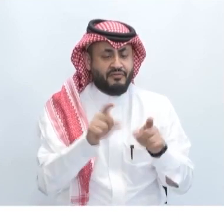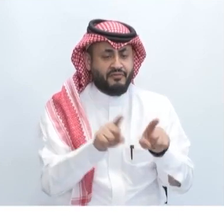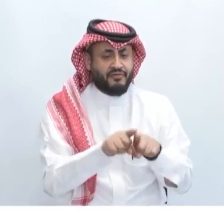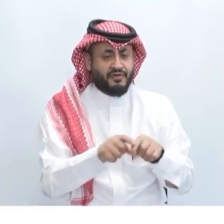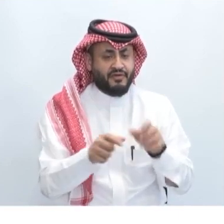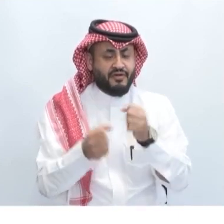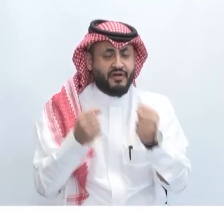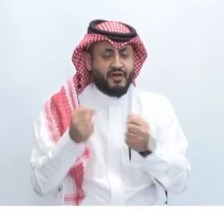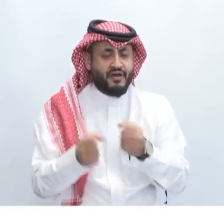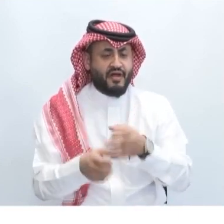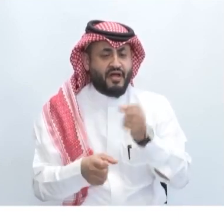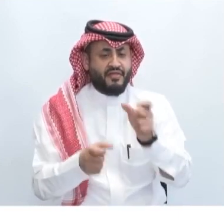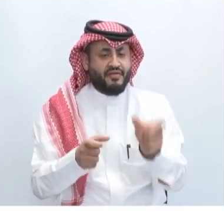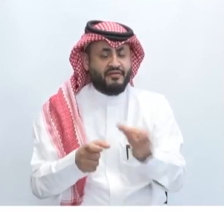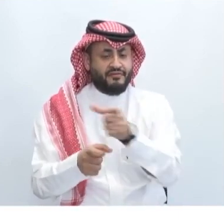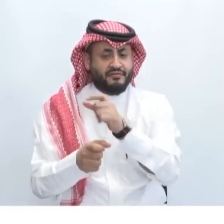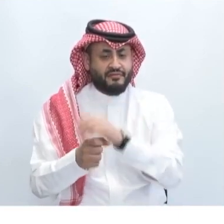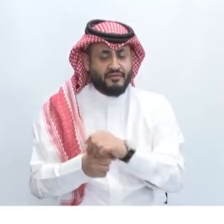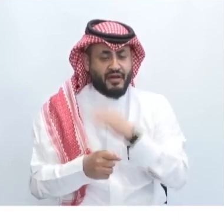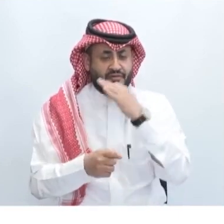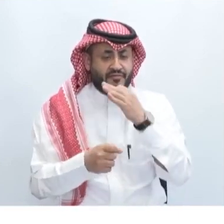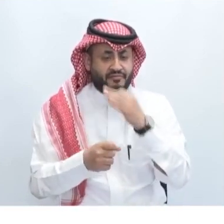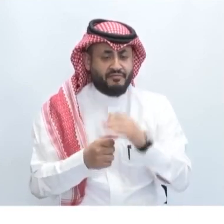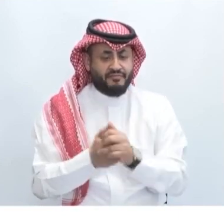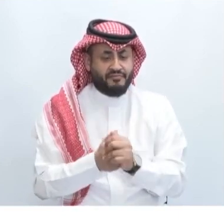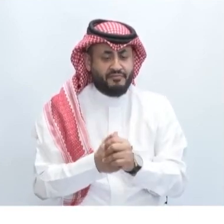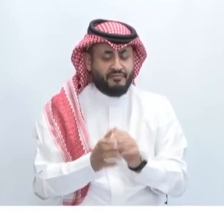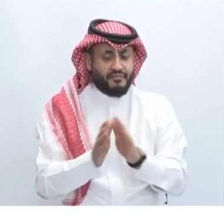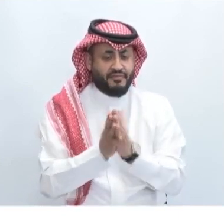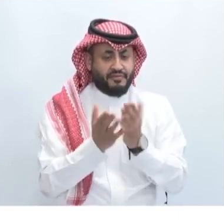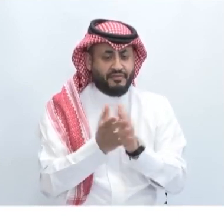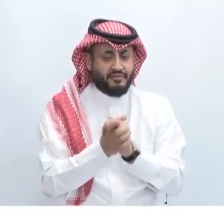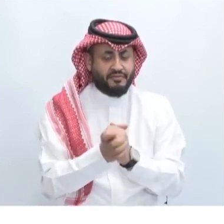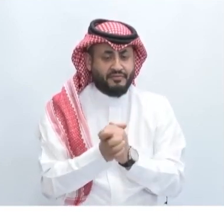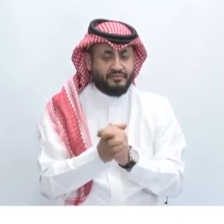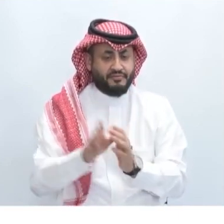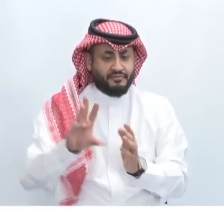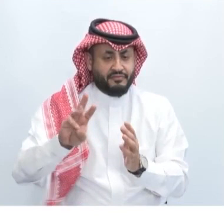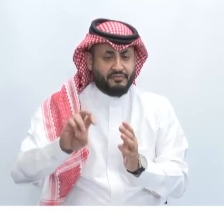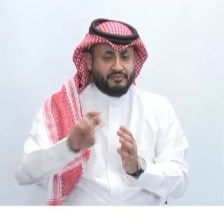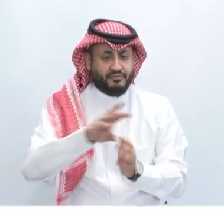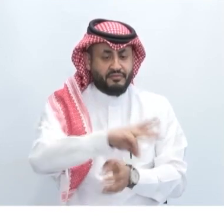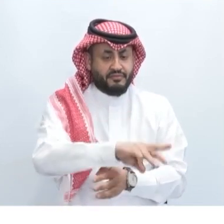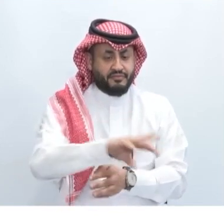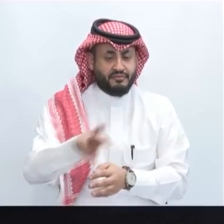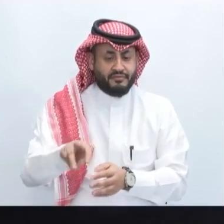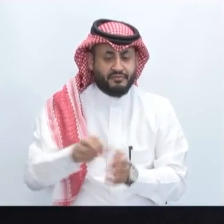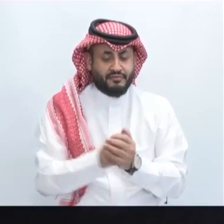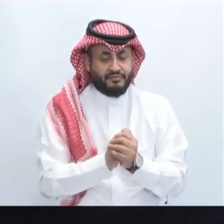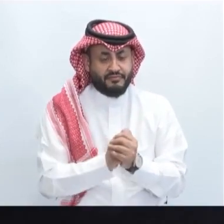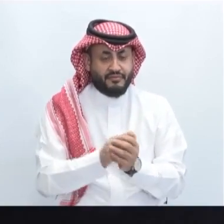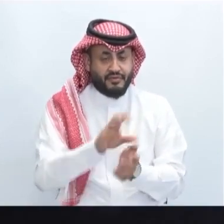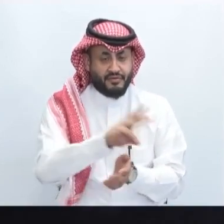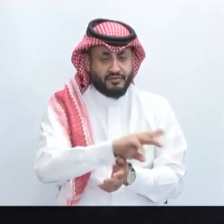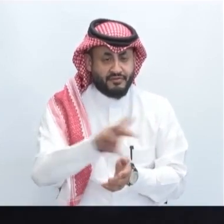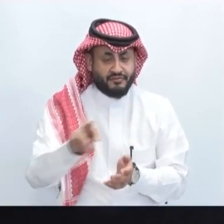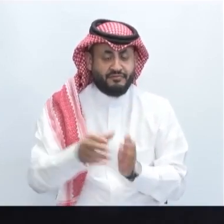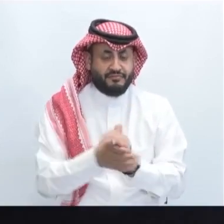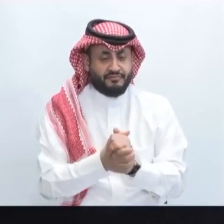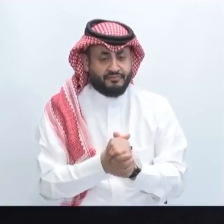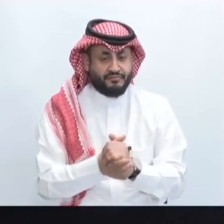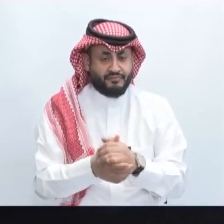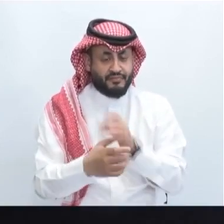Action, Things in Phonics Practice on page 66. This lesson will be presented by